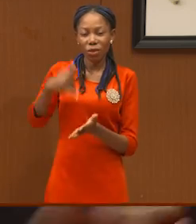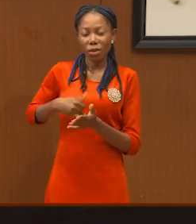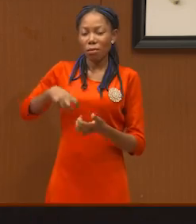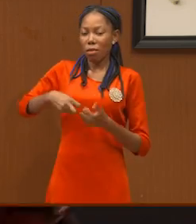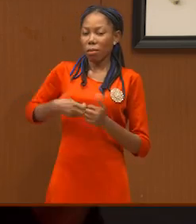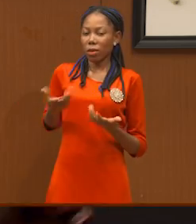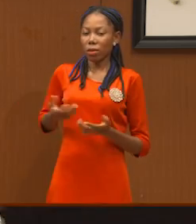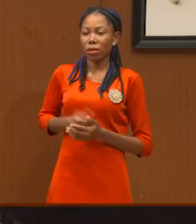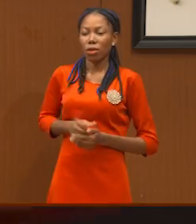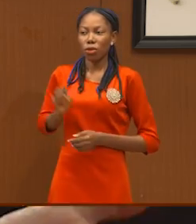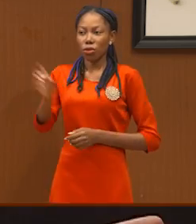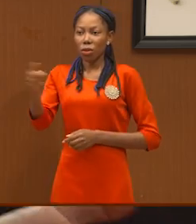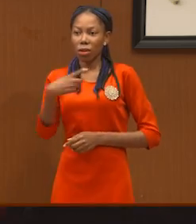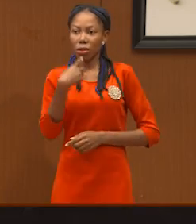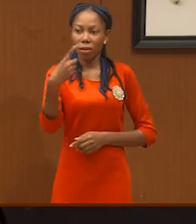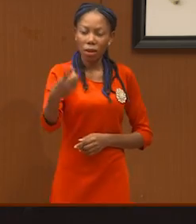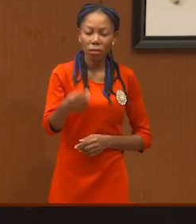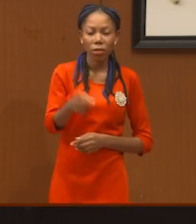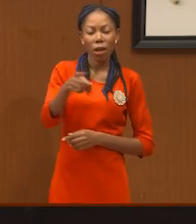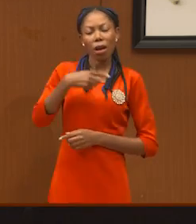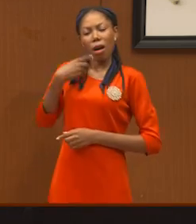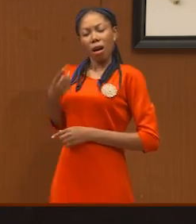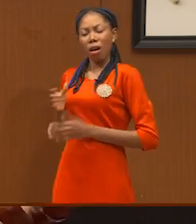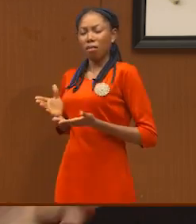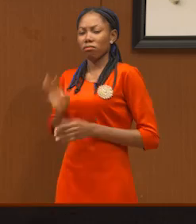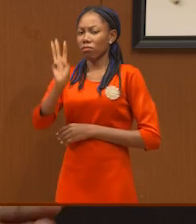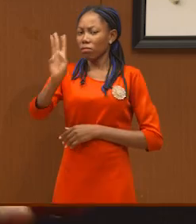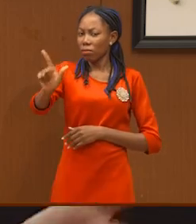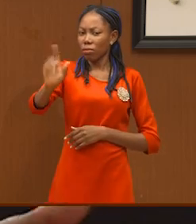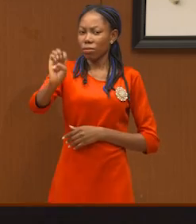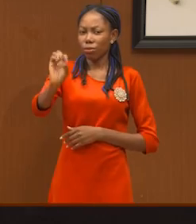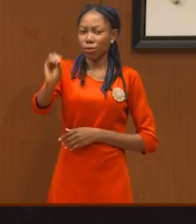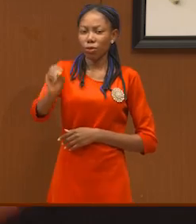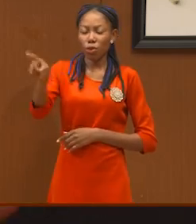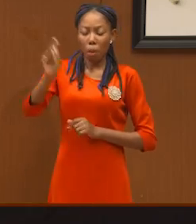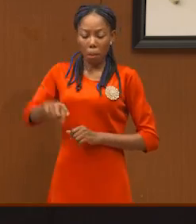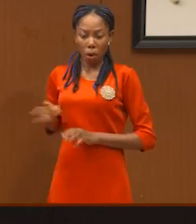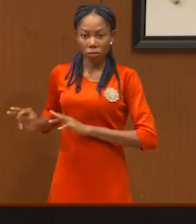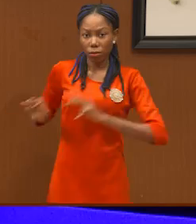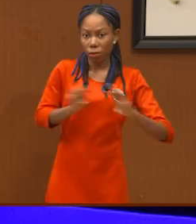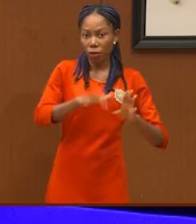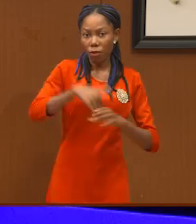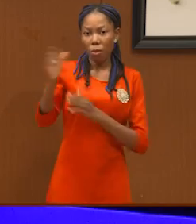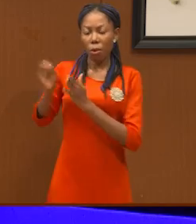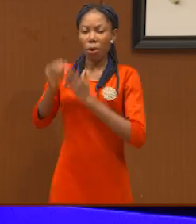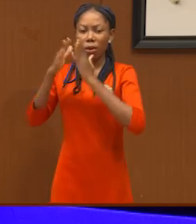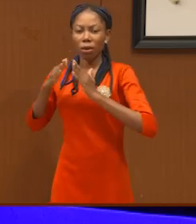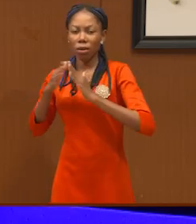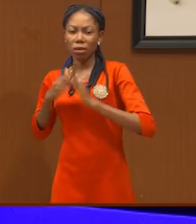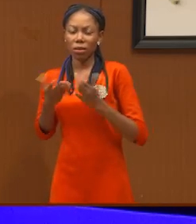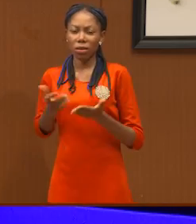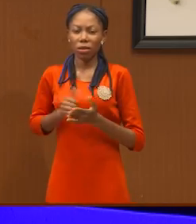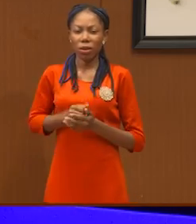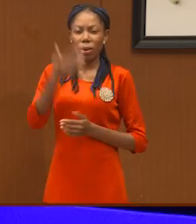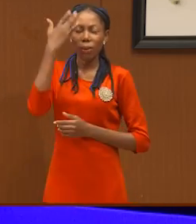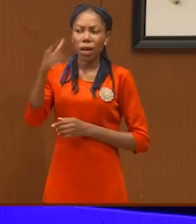fine. Leo, you might leave my apartment. I said, okay, fine, Jegede, you know what we do? I usually call him Femo. Because we